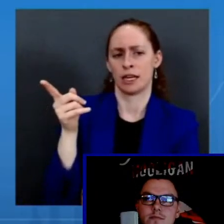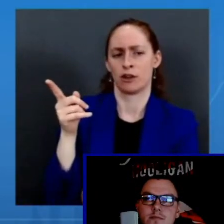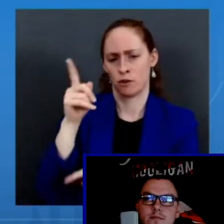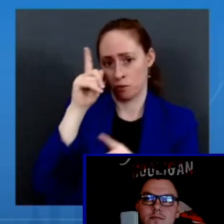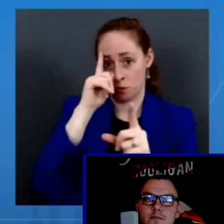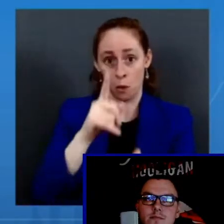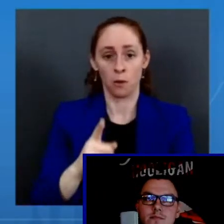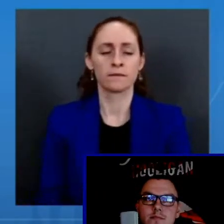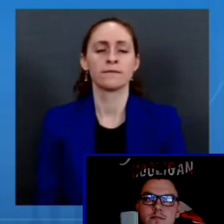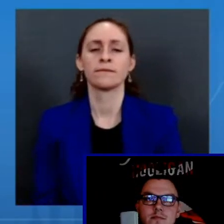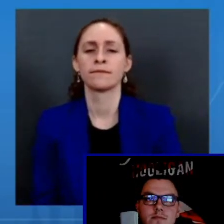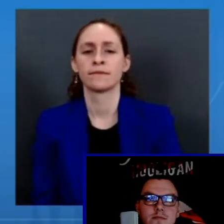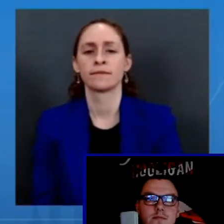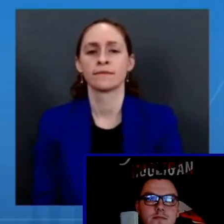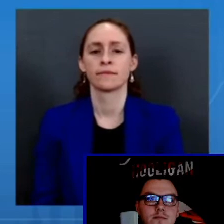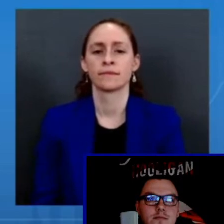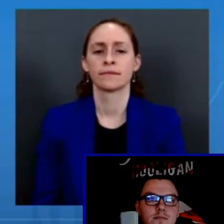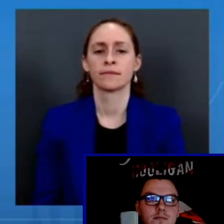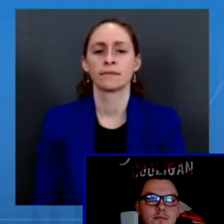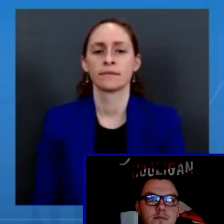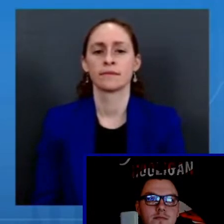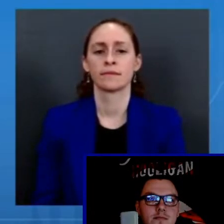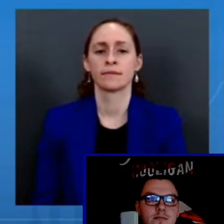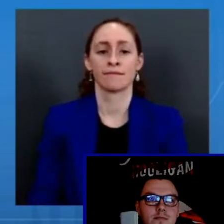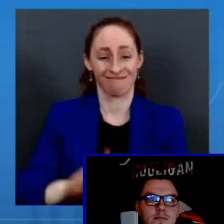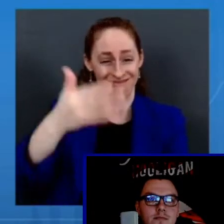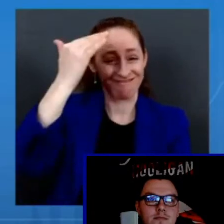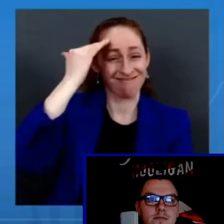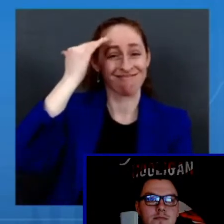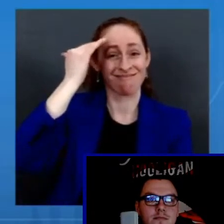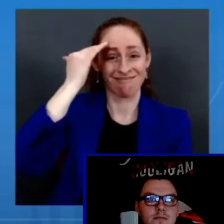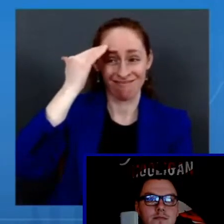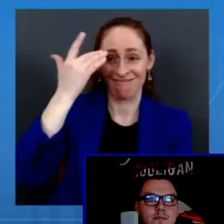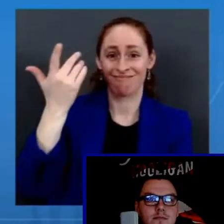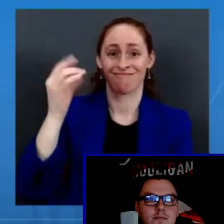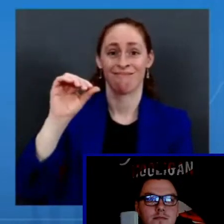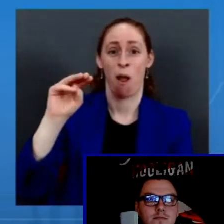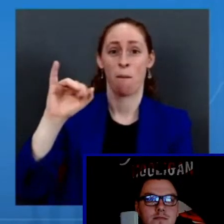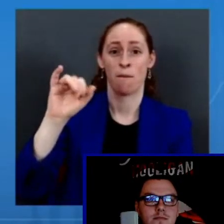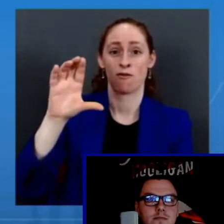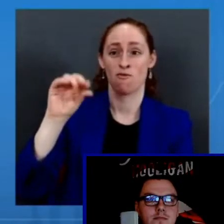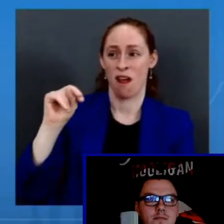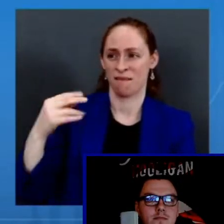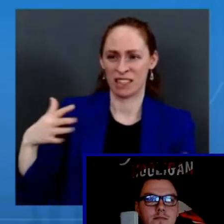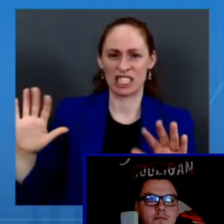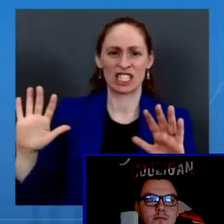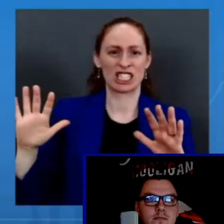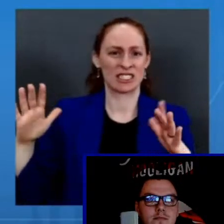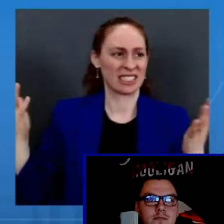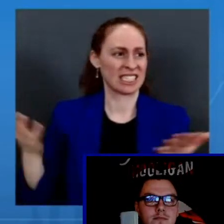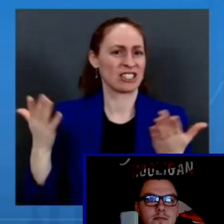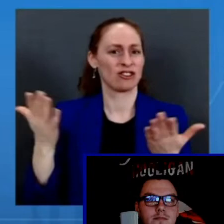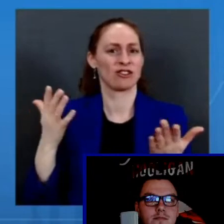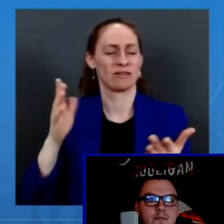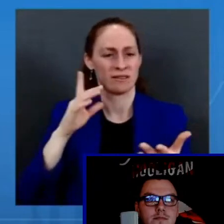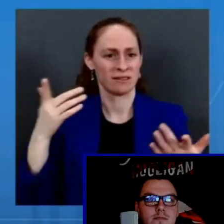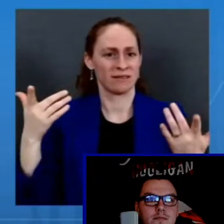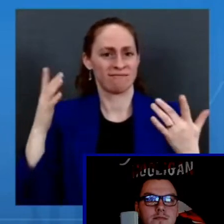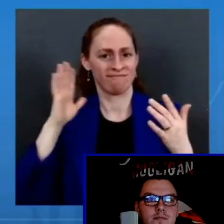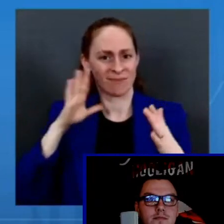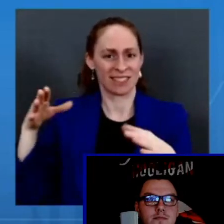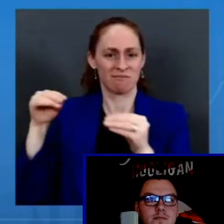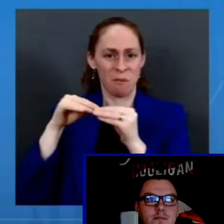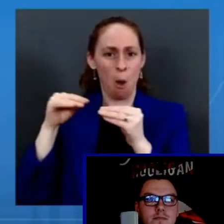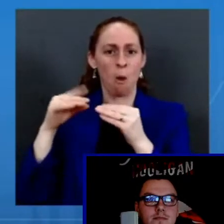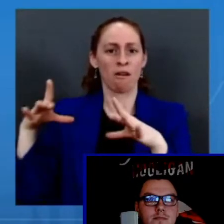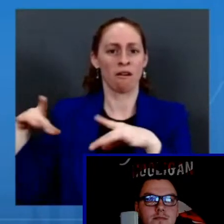people. It's yet another reason this moment is much different than March 2020. We have tools to keep